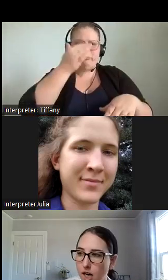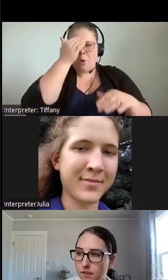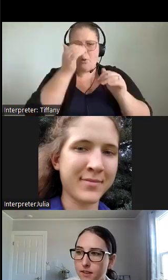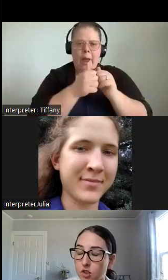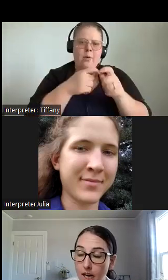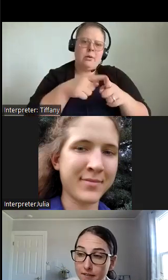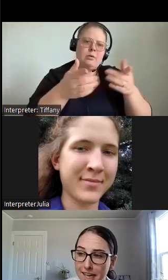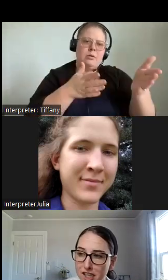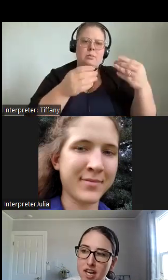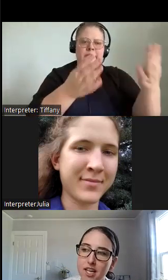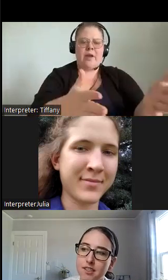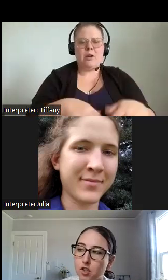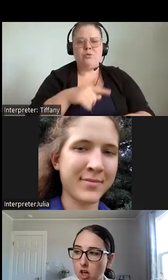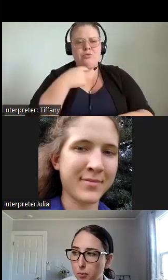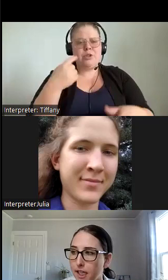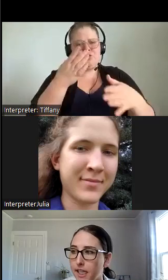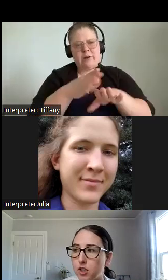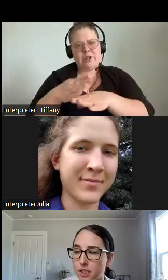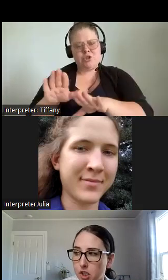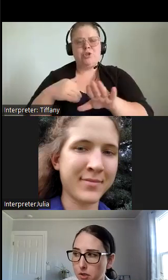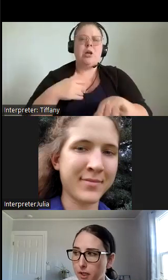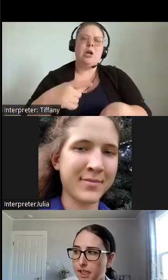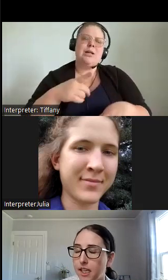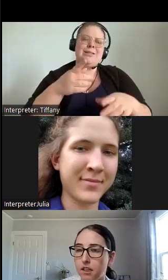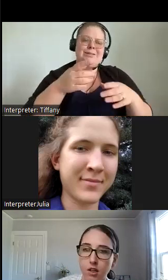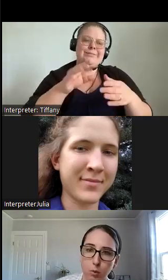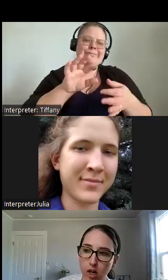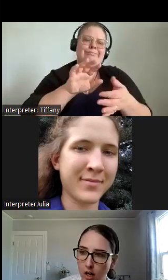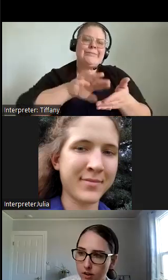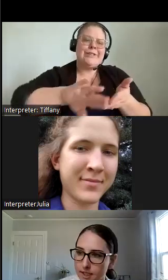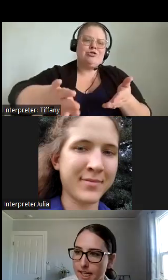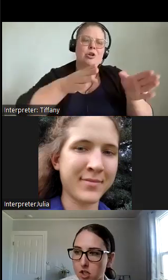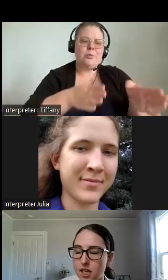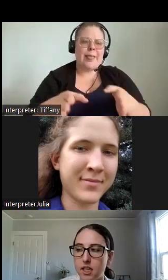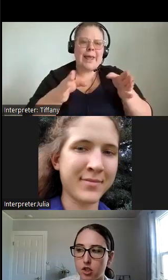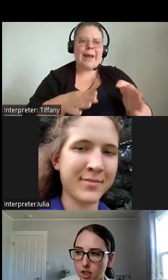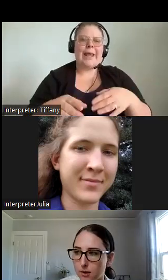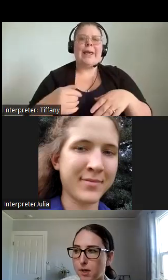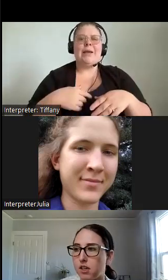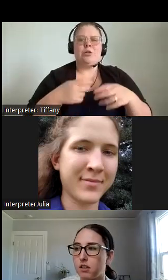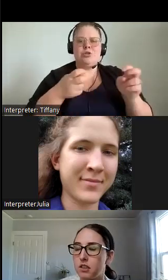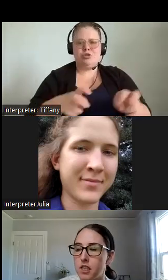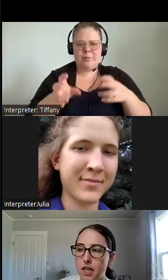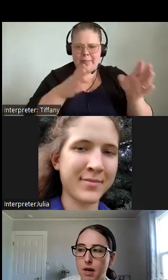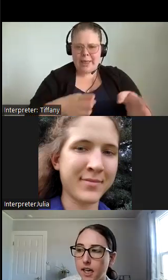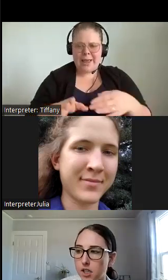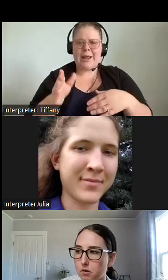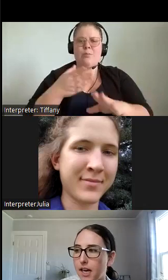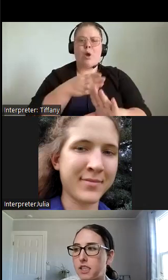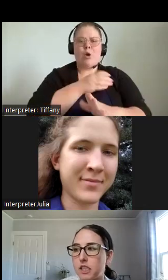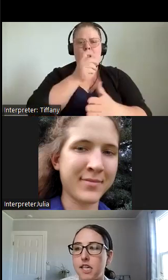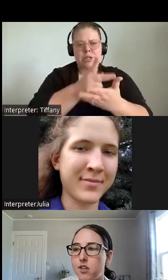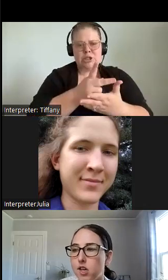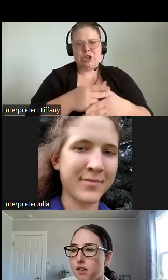risk stratification, discharge planning, transition planning, prior authorization, insurance appeal, and